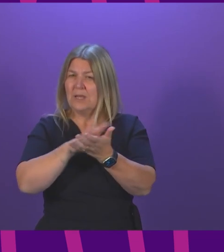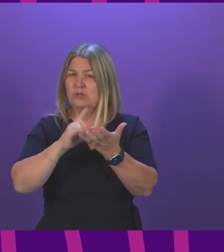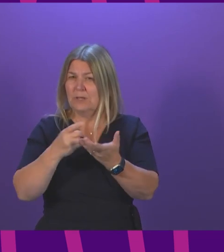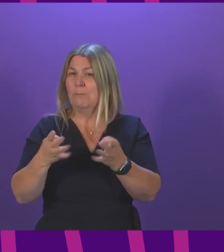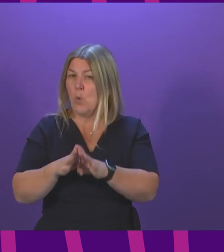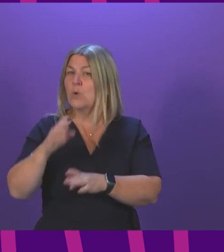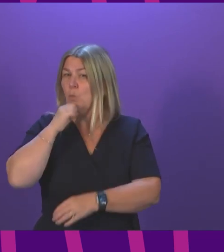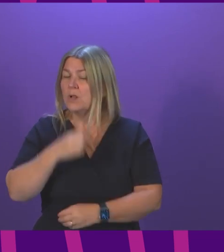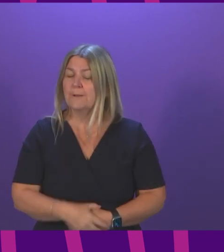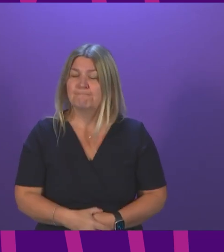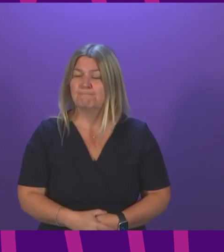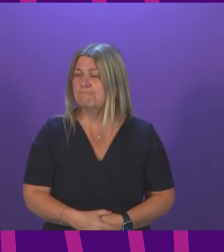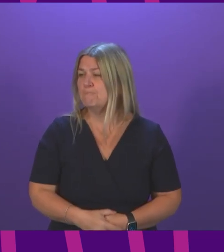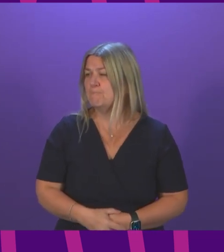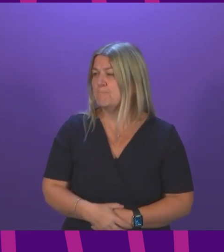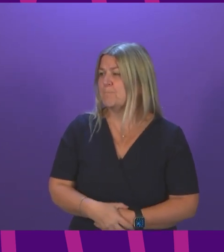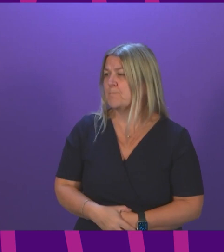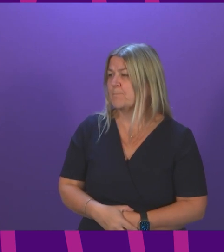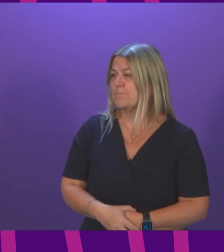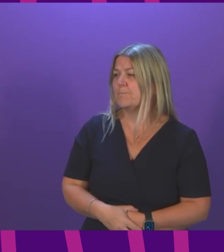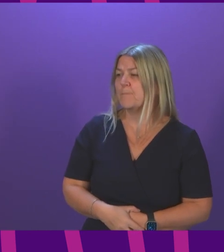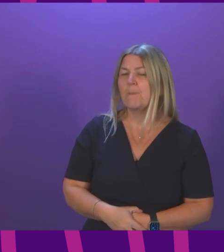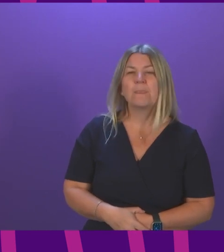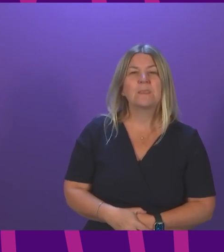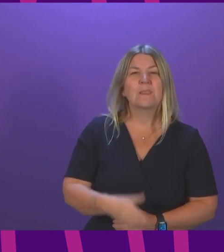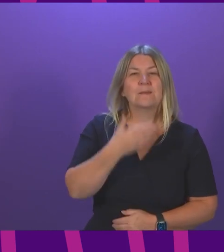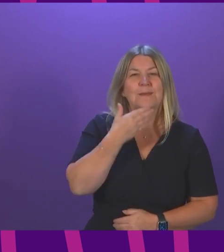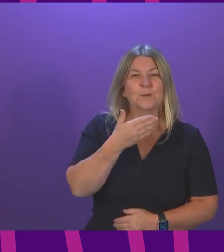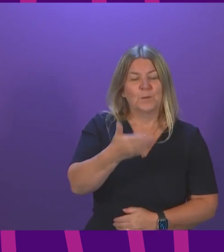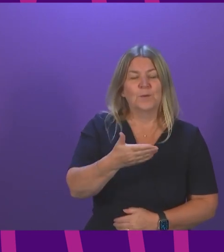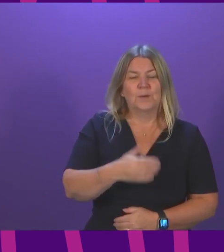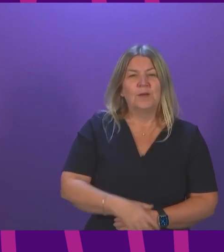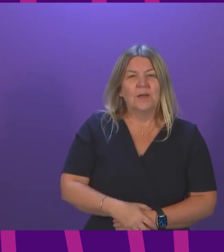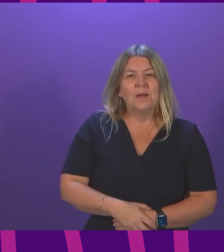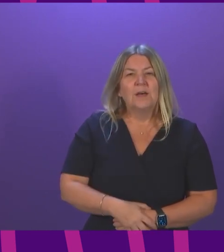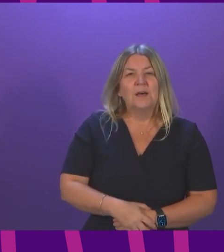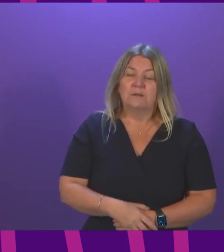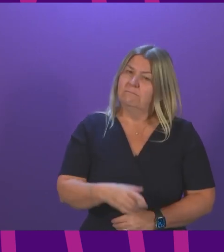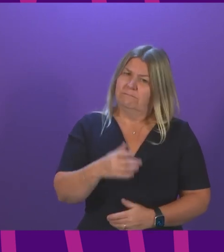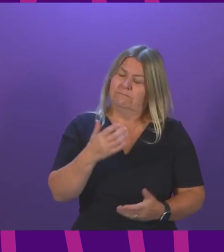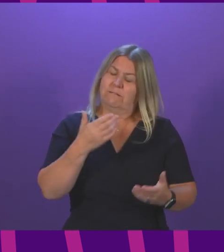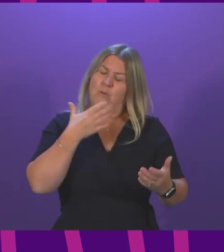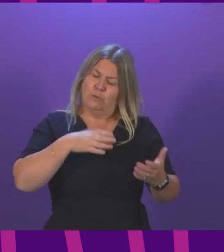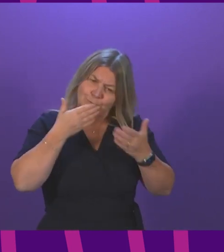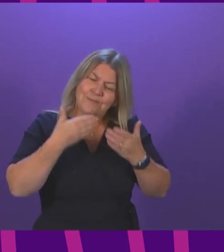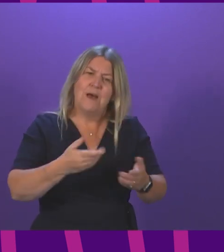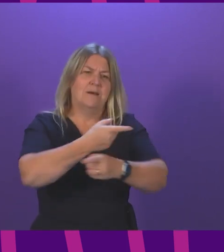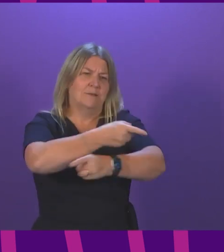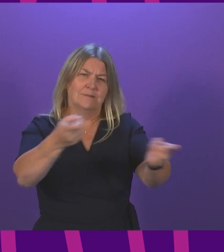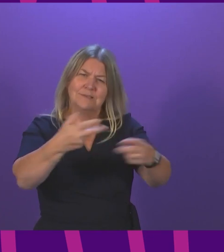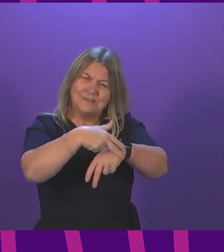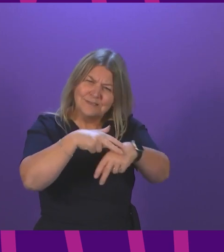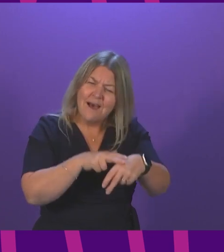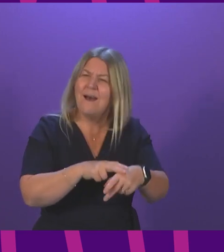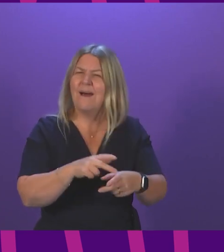Harper. Thank you, Presiding Officer, and let me also put on record my thanks to all of those in our health service who participated